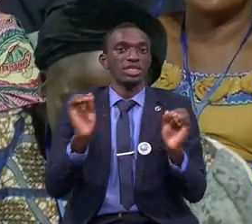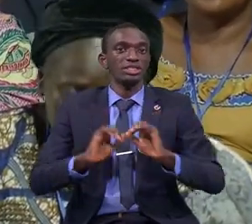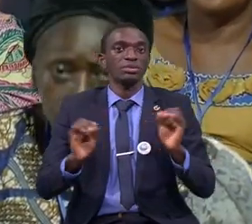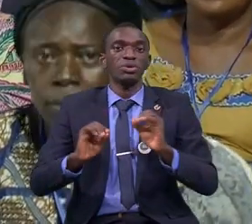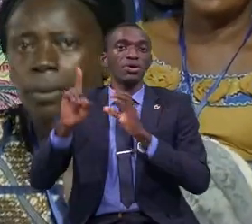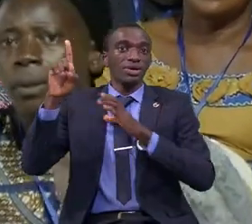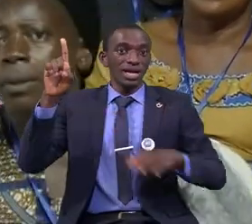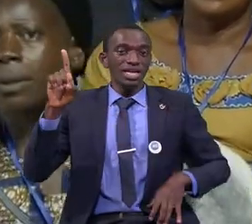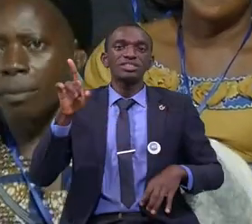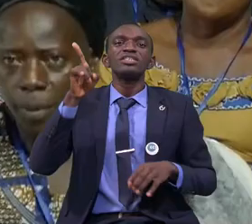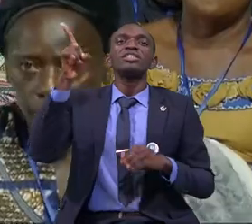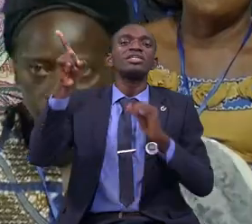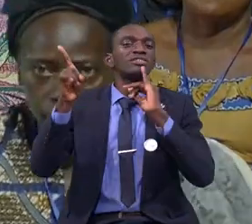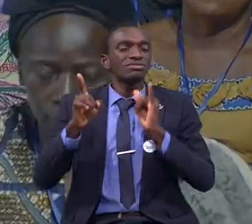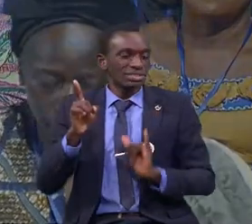as ever.